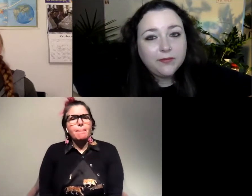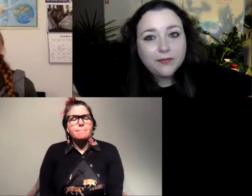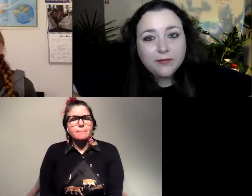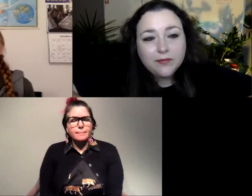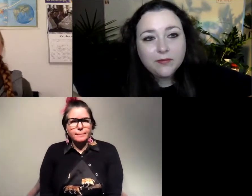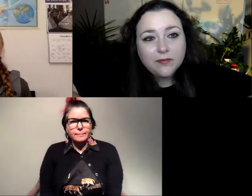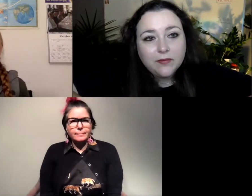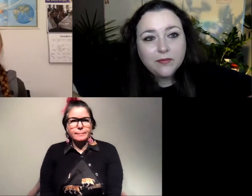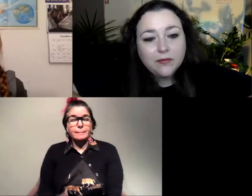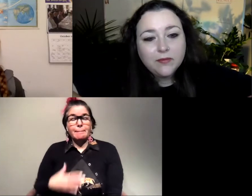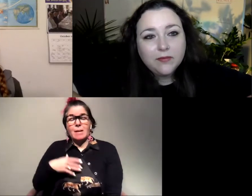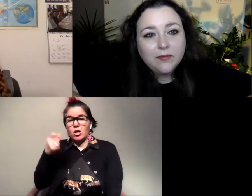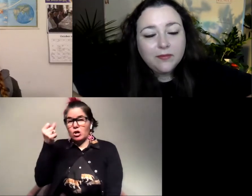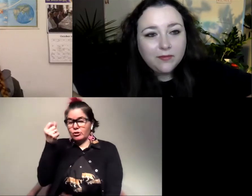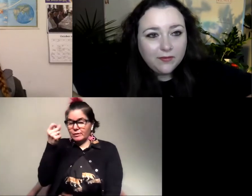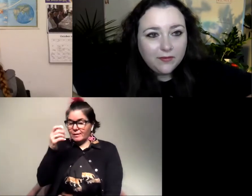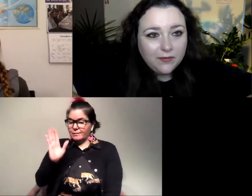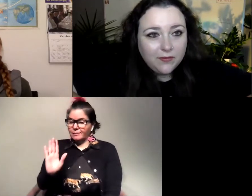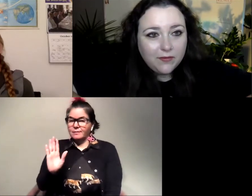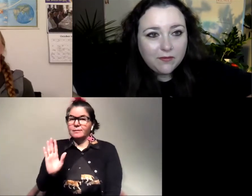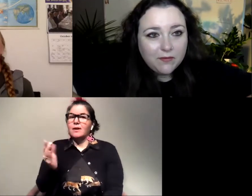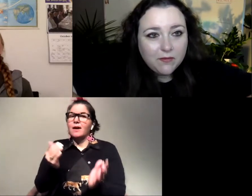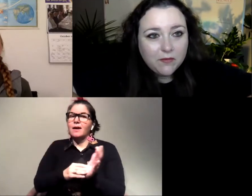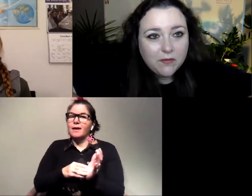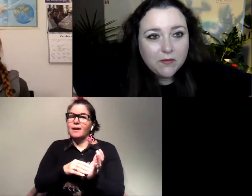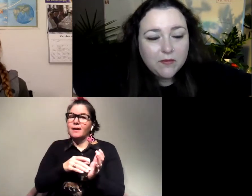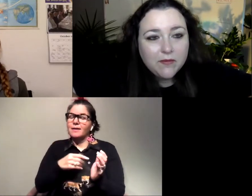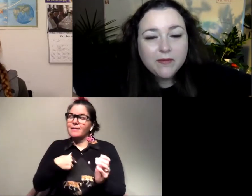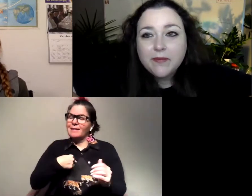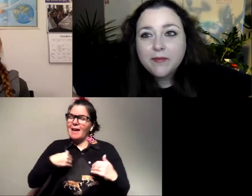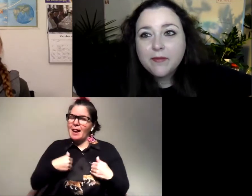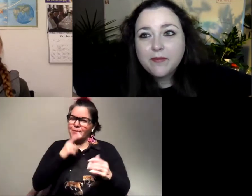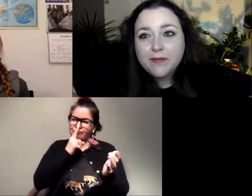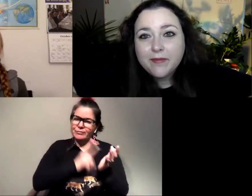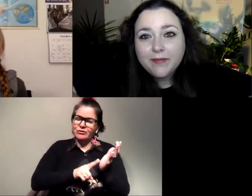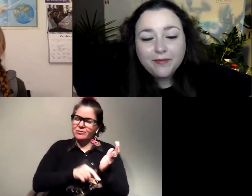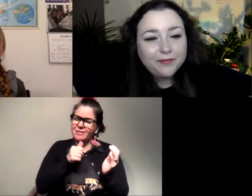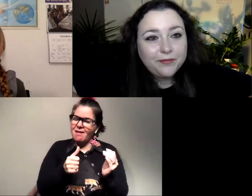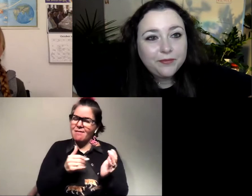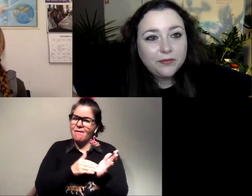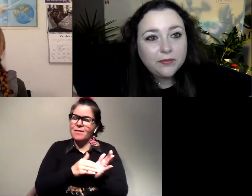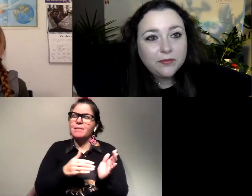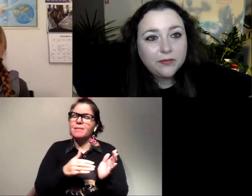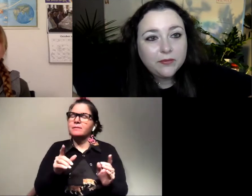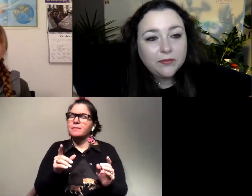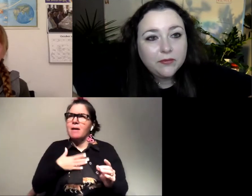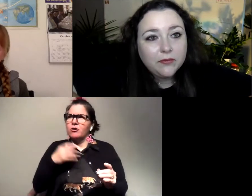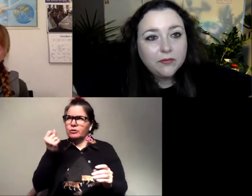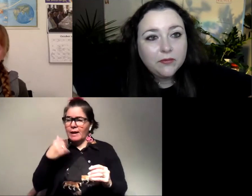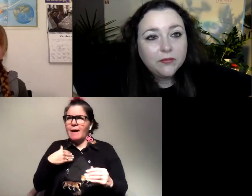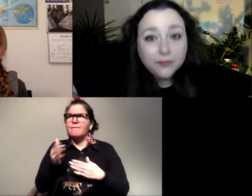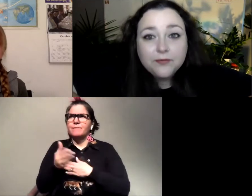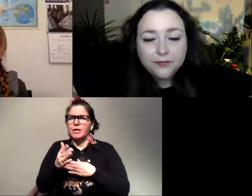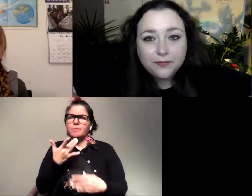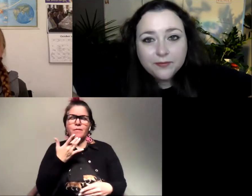So my understanding, again, don't do too much animal research, but my understanding is that there are fish that prefer warm